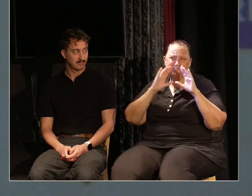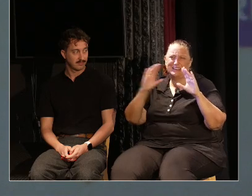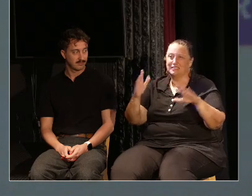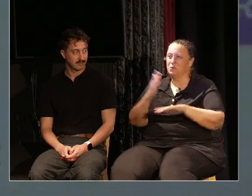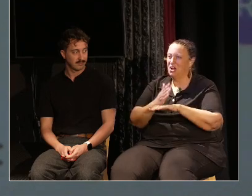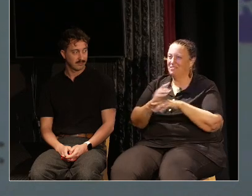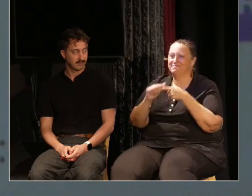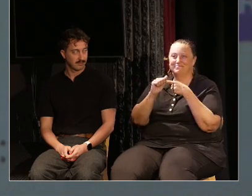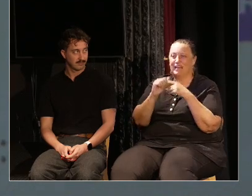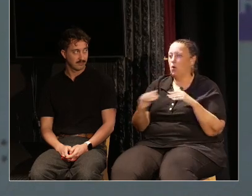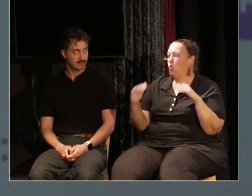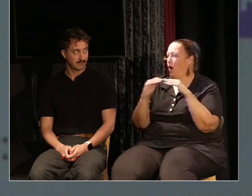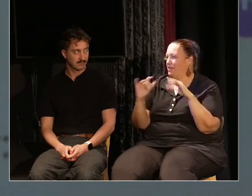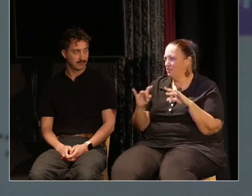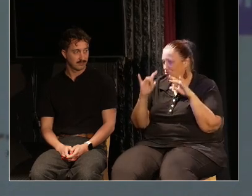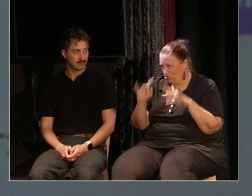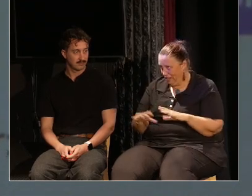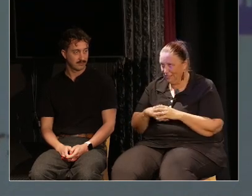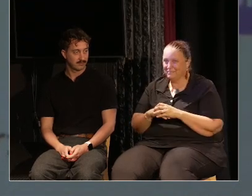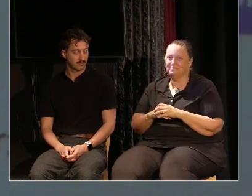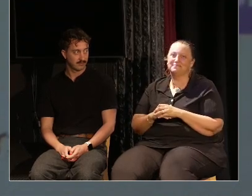have Equality Australia,